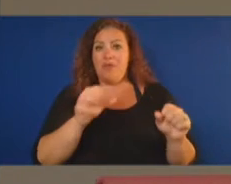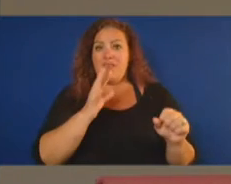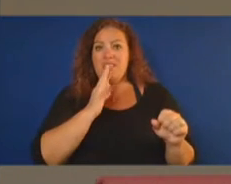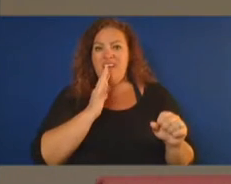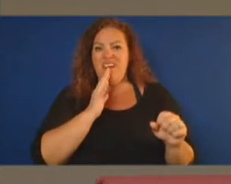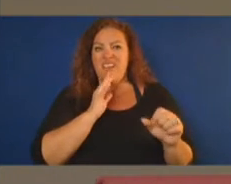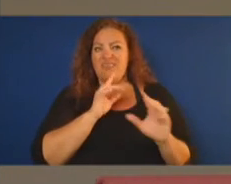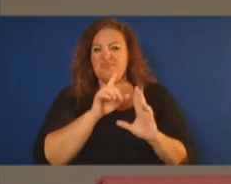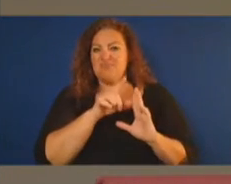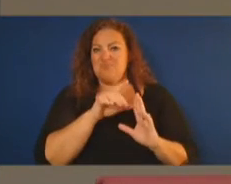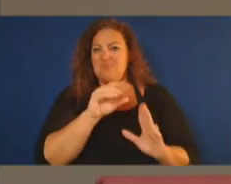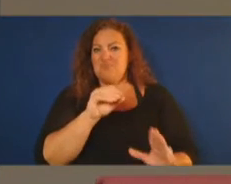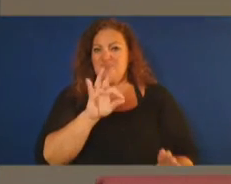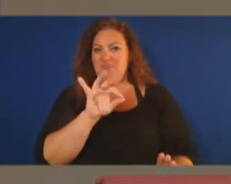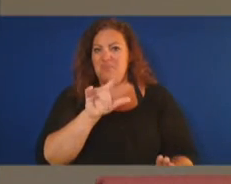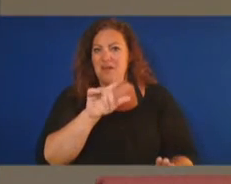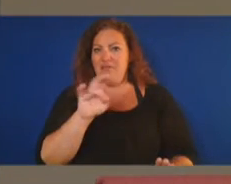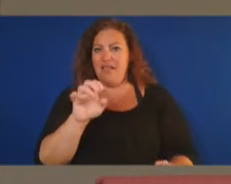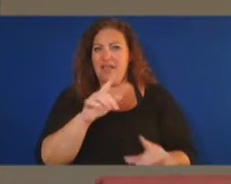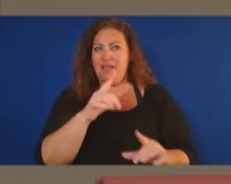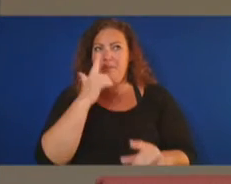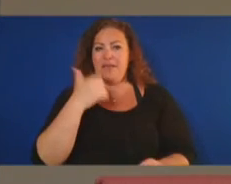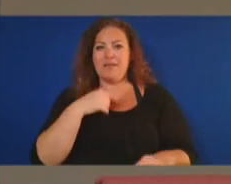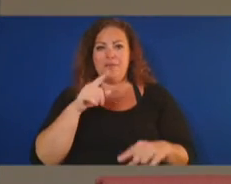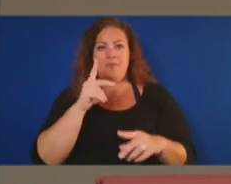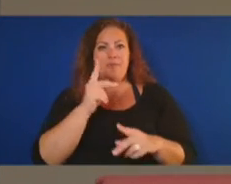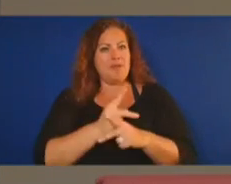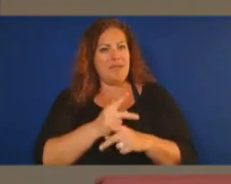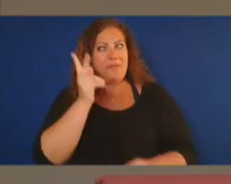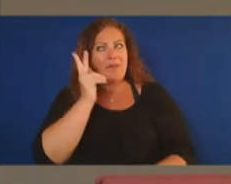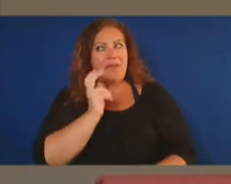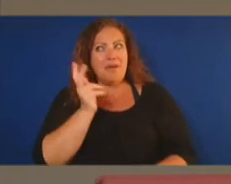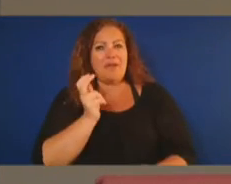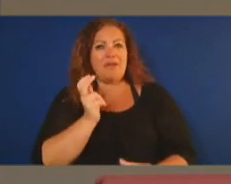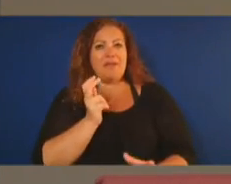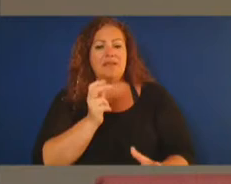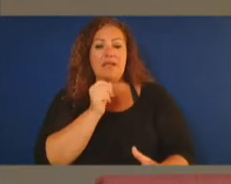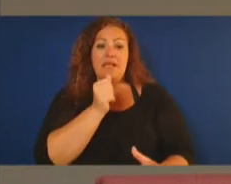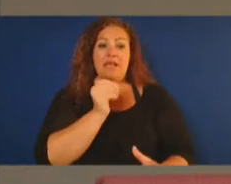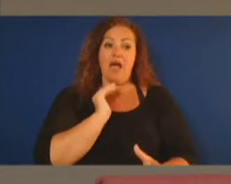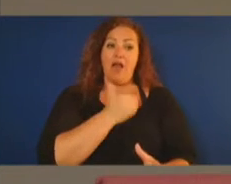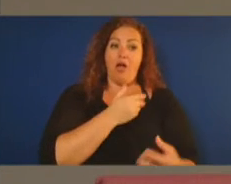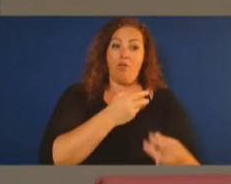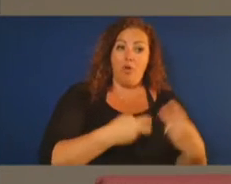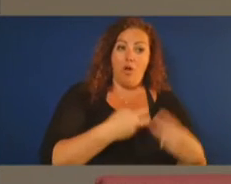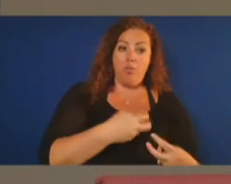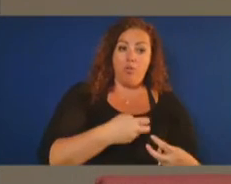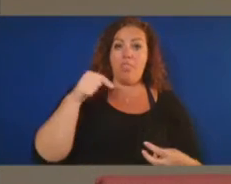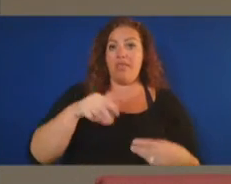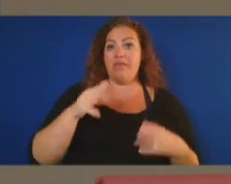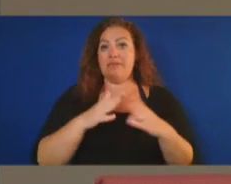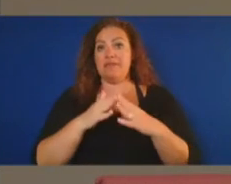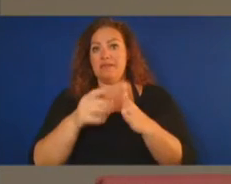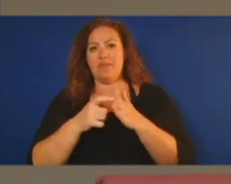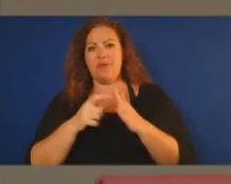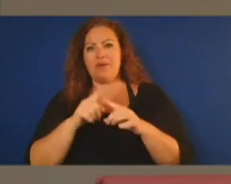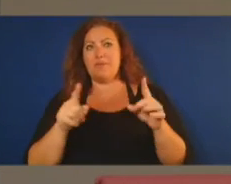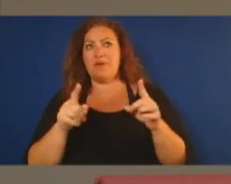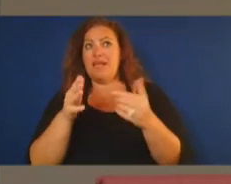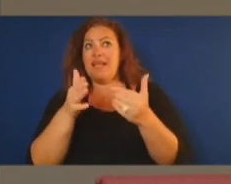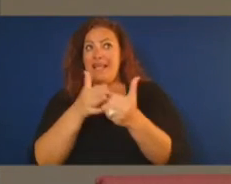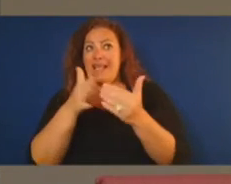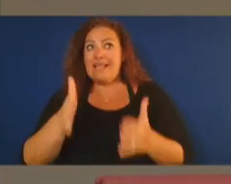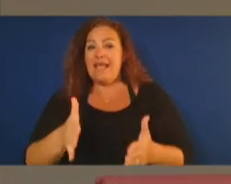because you know we we keep hearing I keep hearing you know it's not our problem and this is what the city requires however it's the neighbors that are